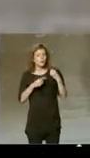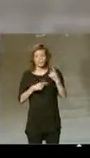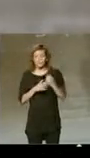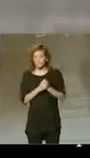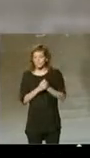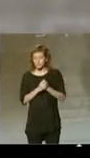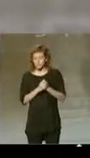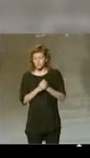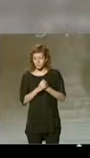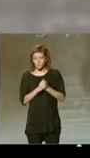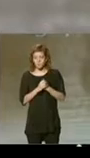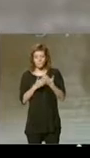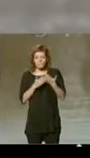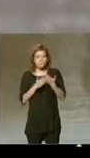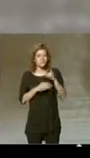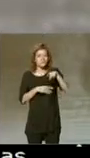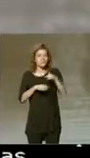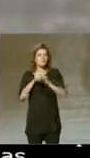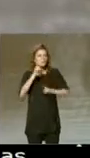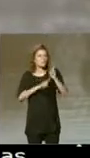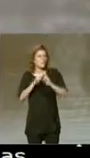and issue their feedback.